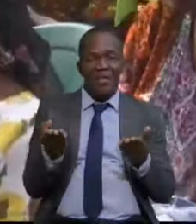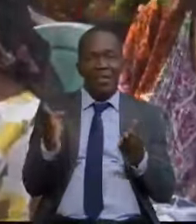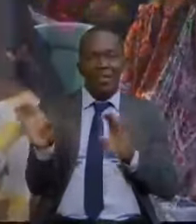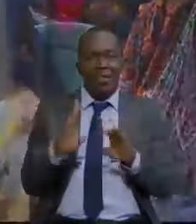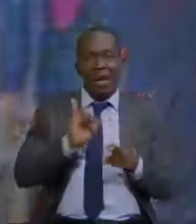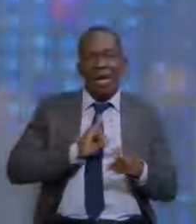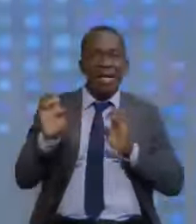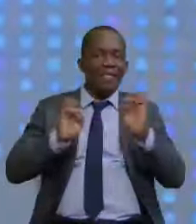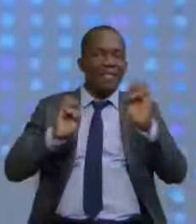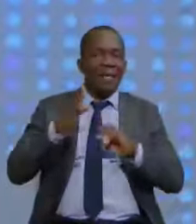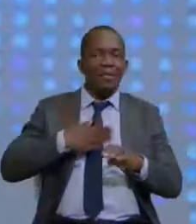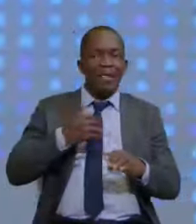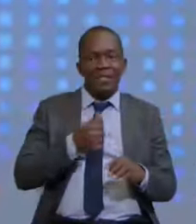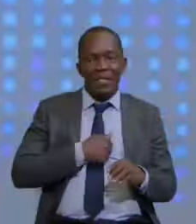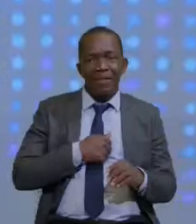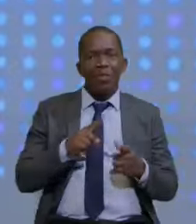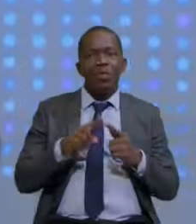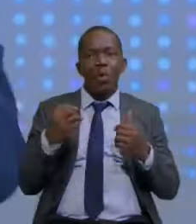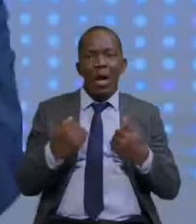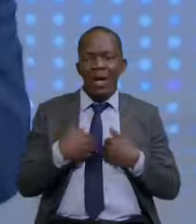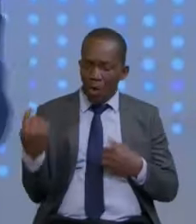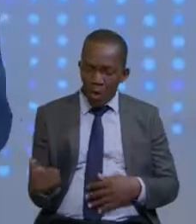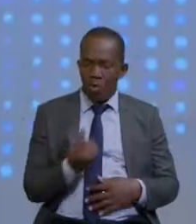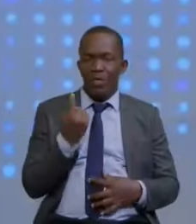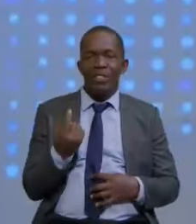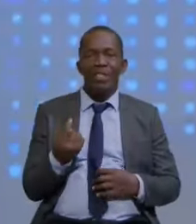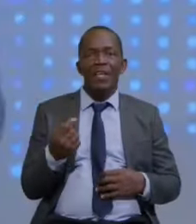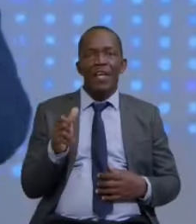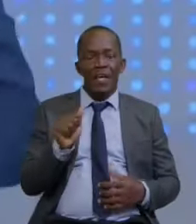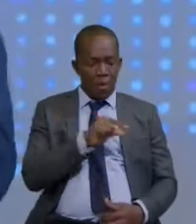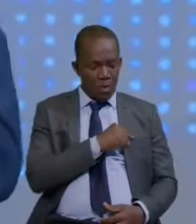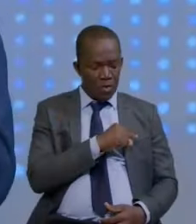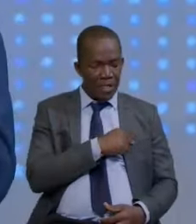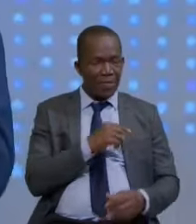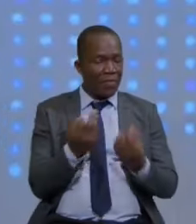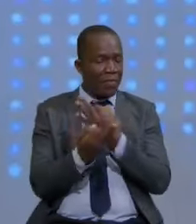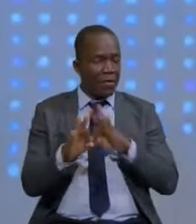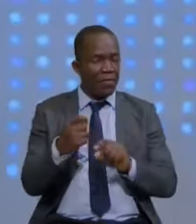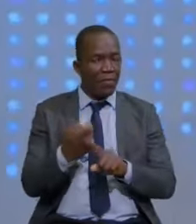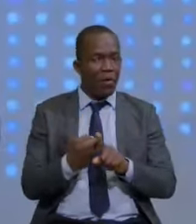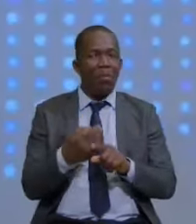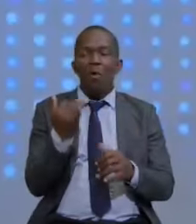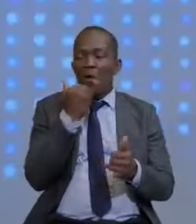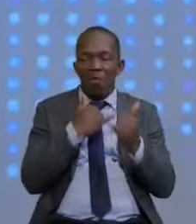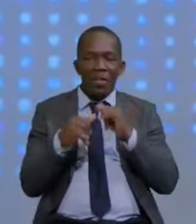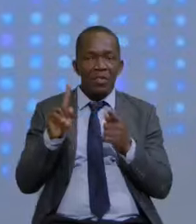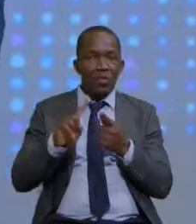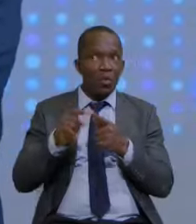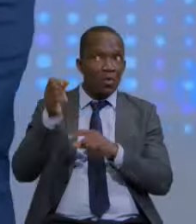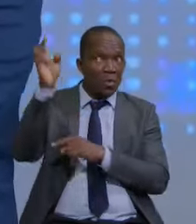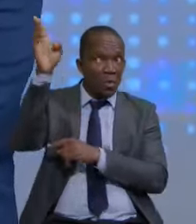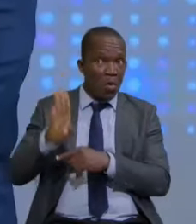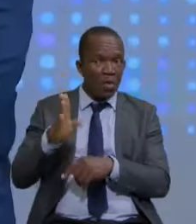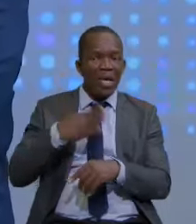conscience void of offense toward God and man. There is something to observe. Anytime you come and you hear